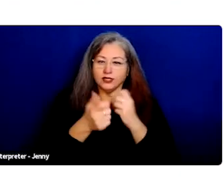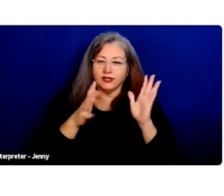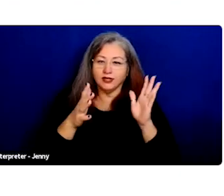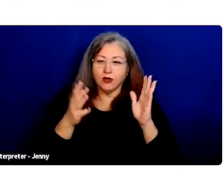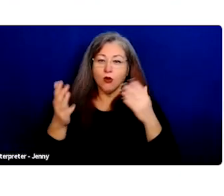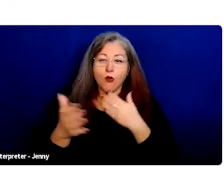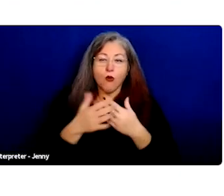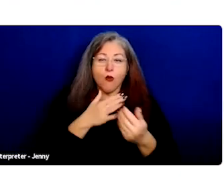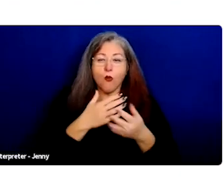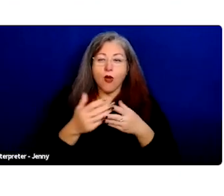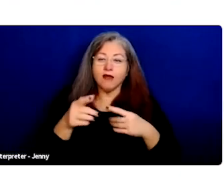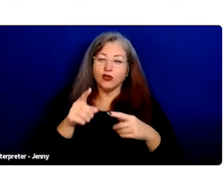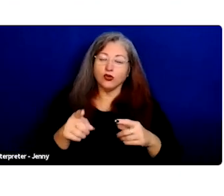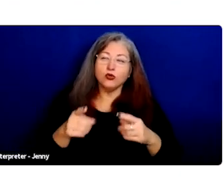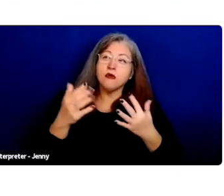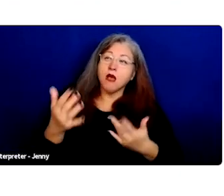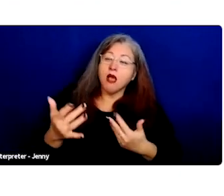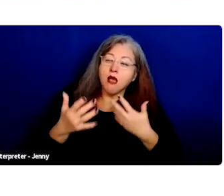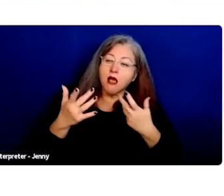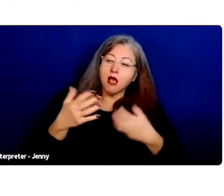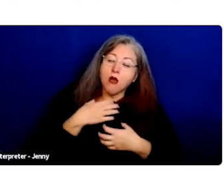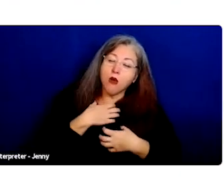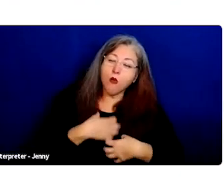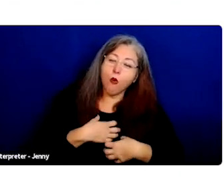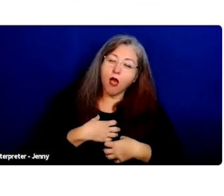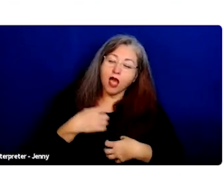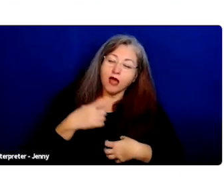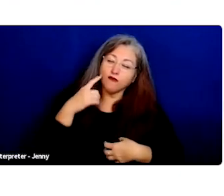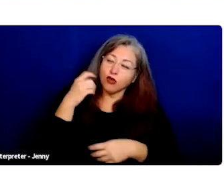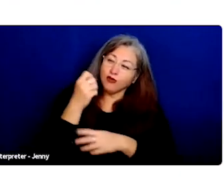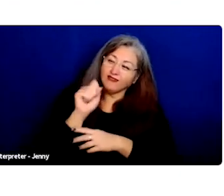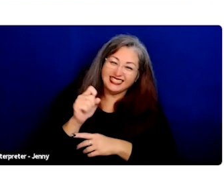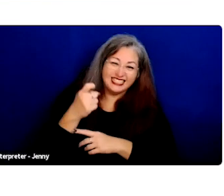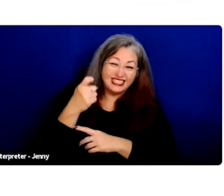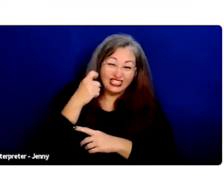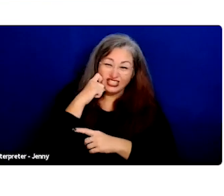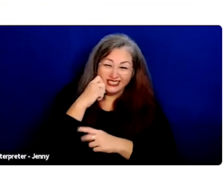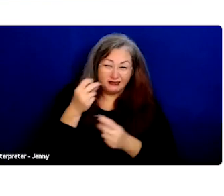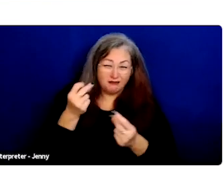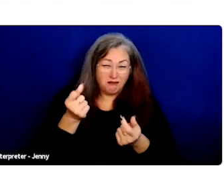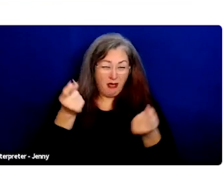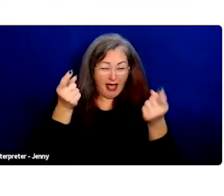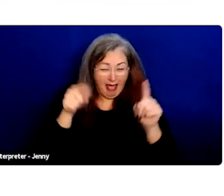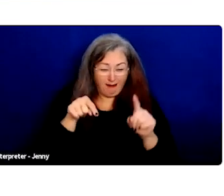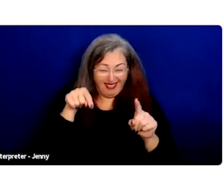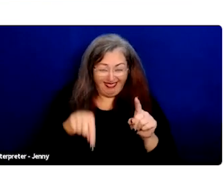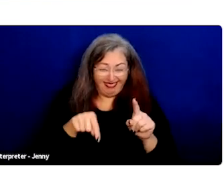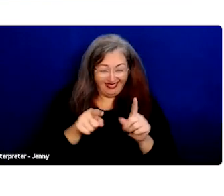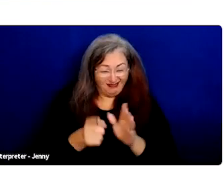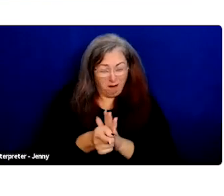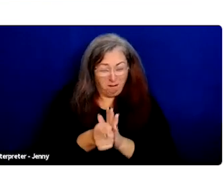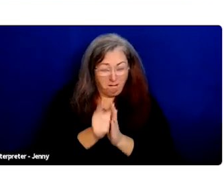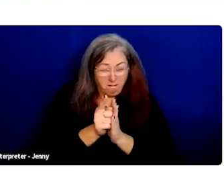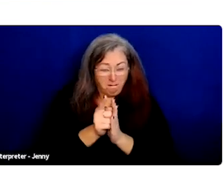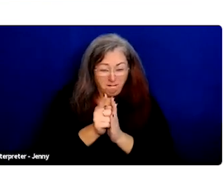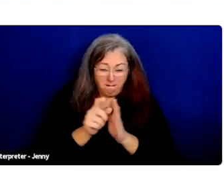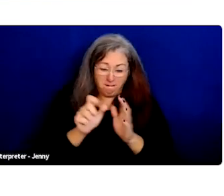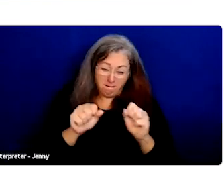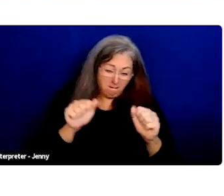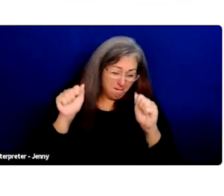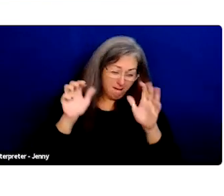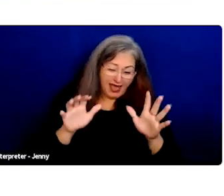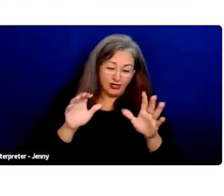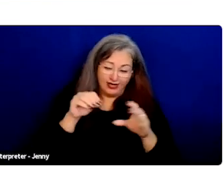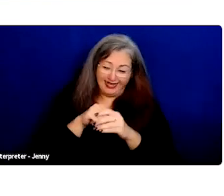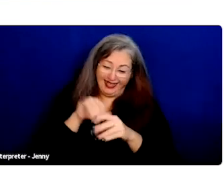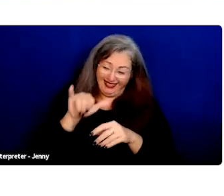Everything we've ever waited for, wanted out of revolution has just manifest in this magical, amazing